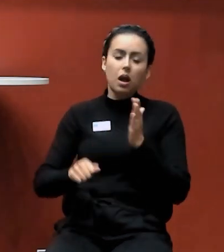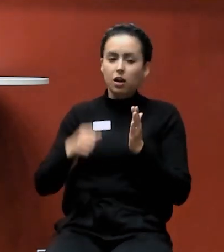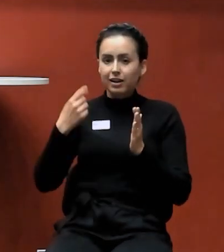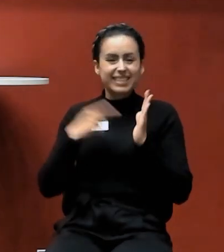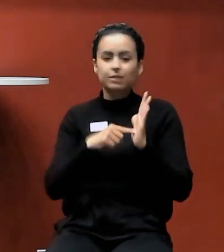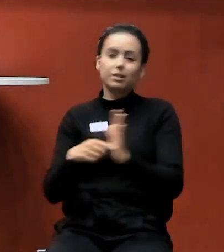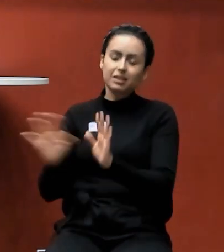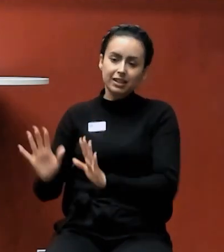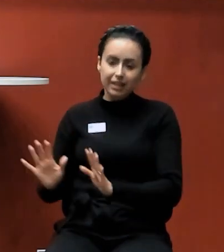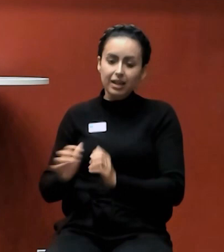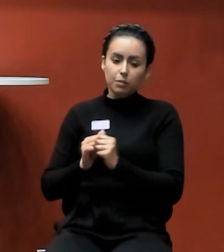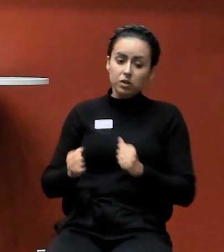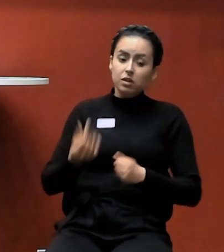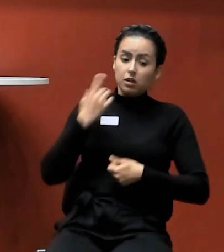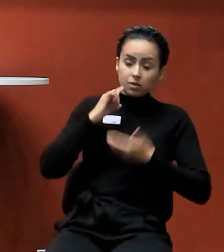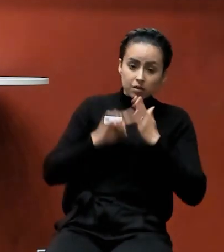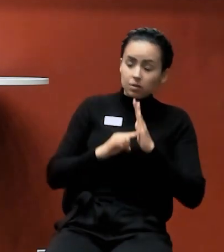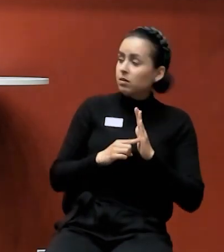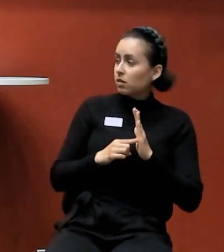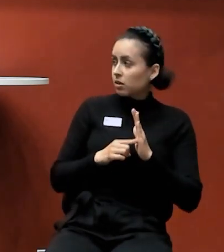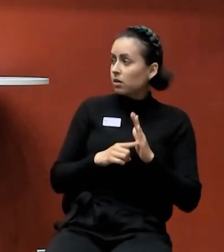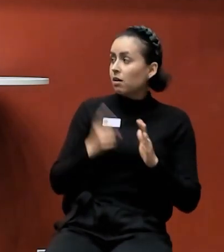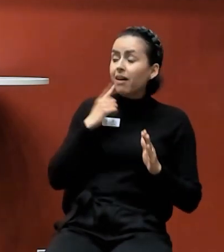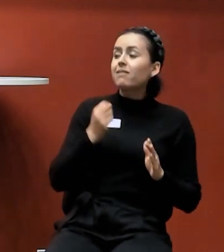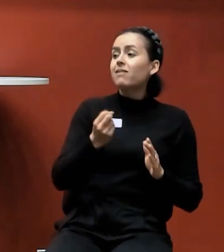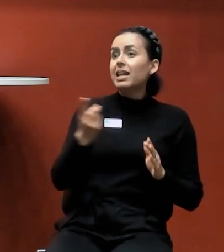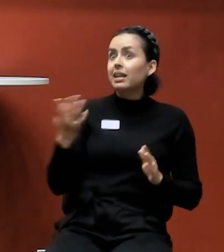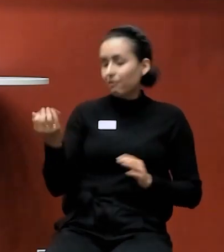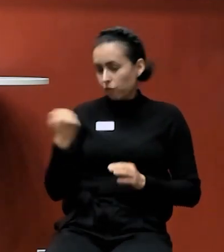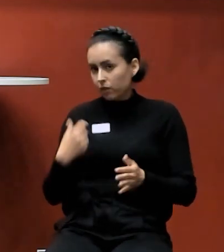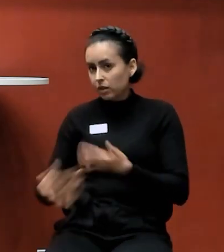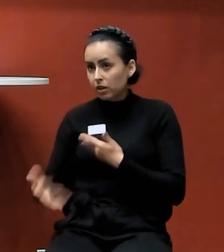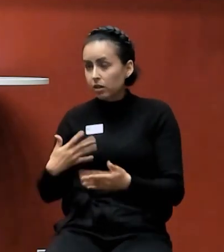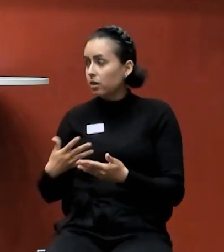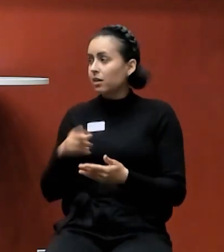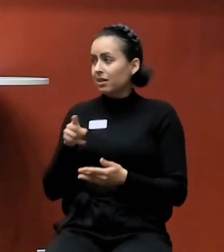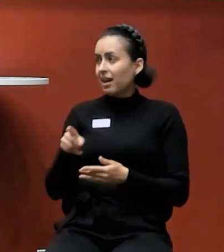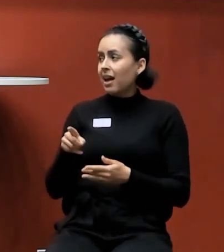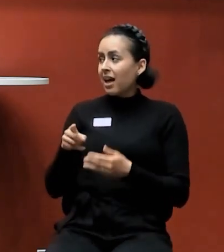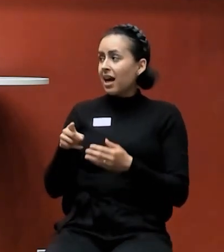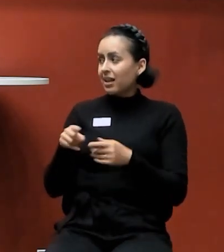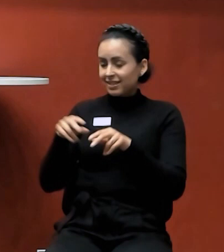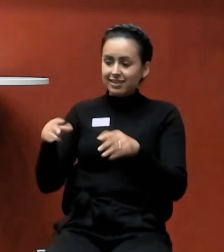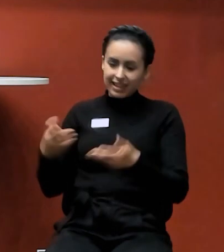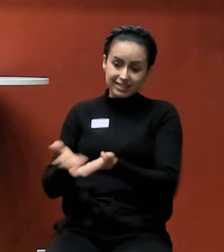Be creative. That piece, I filmed it on